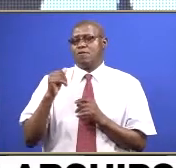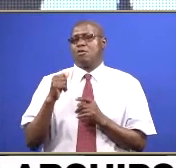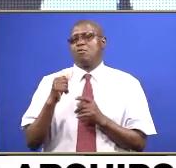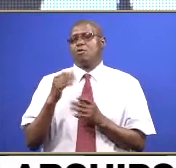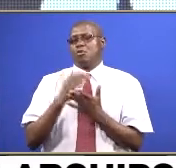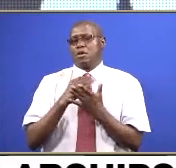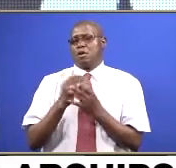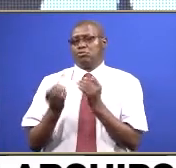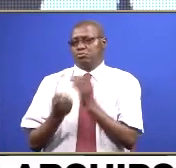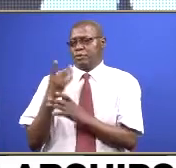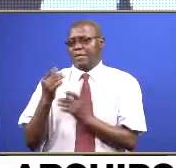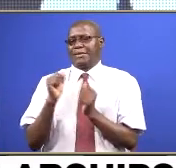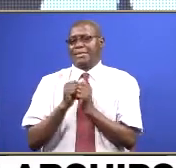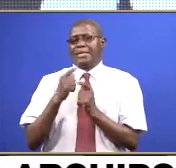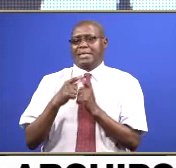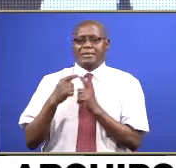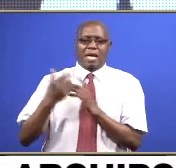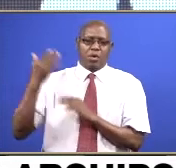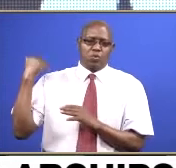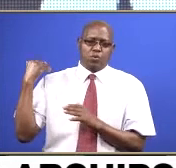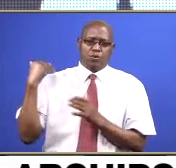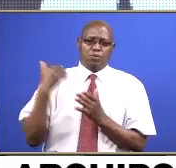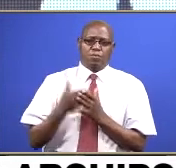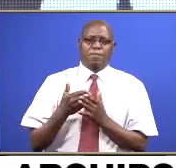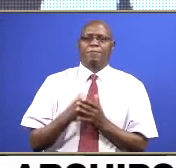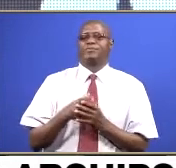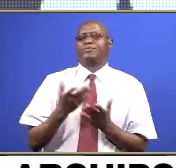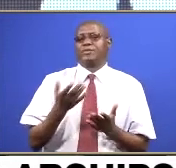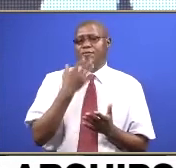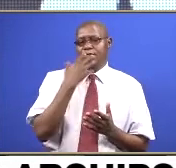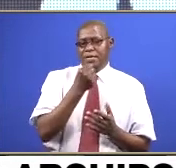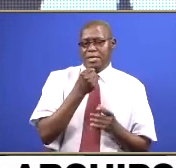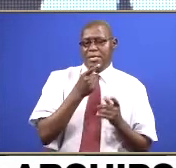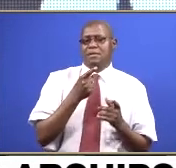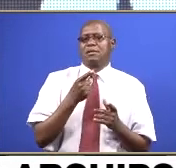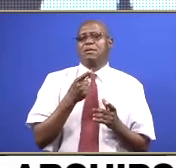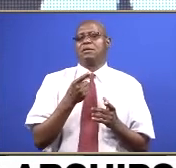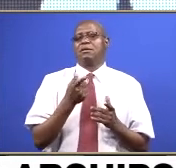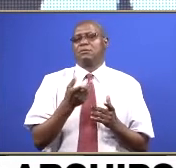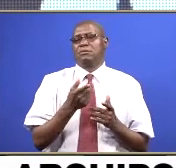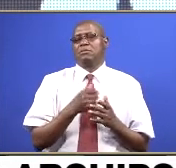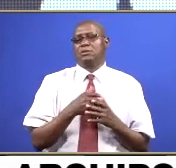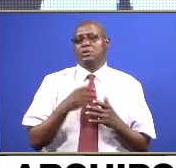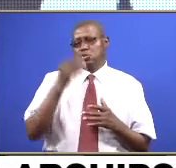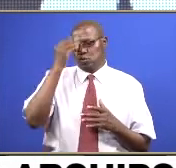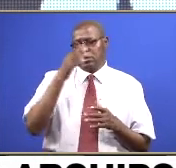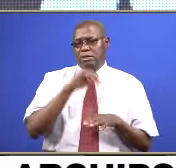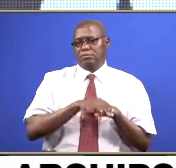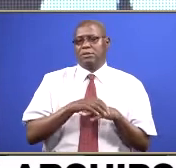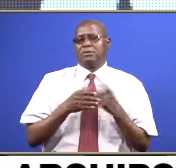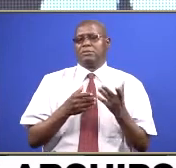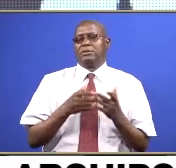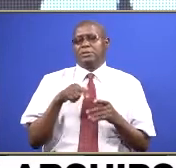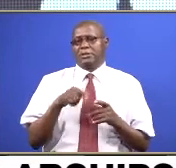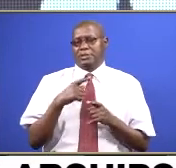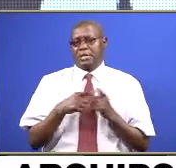ago. From the over 500 applicants received this year, 120 students made the cut, bringing the